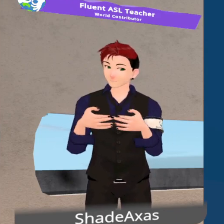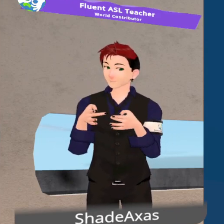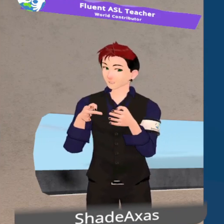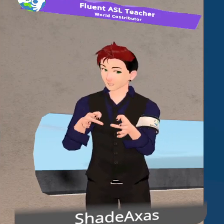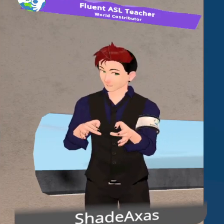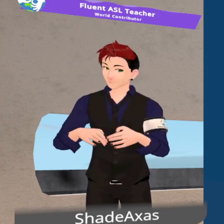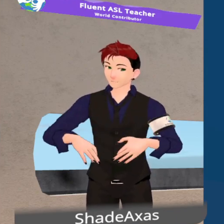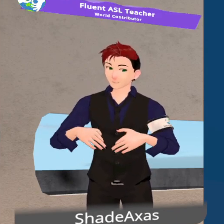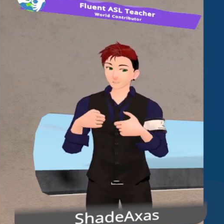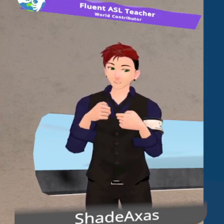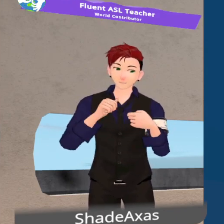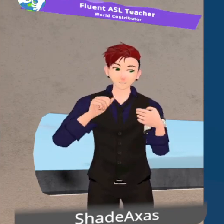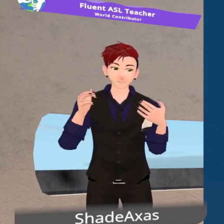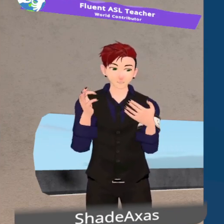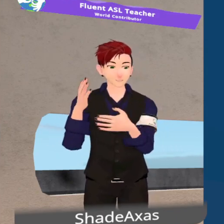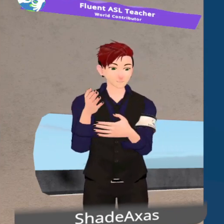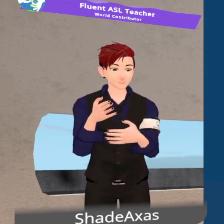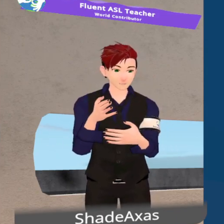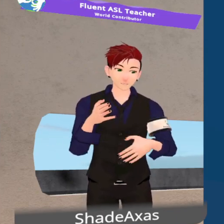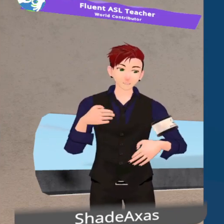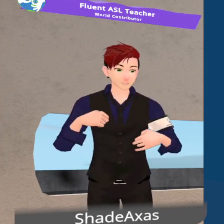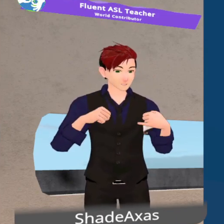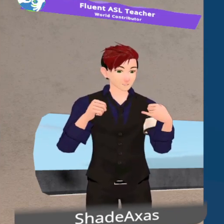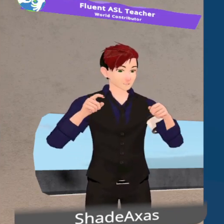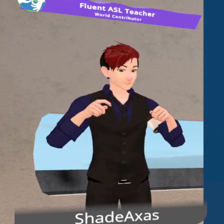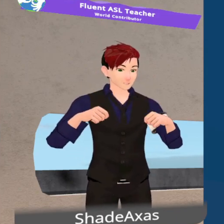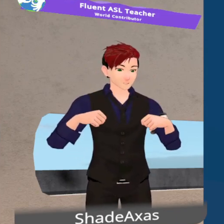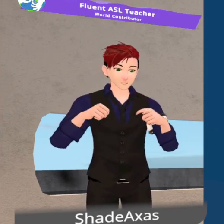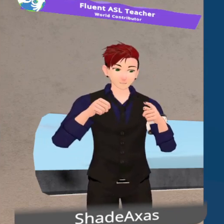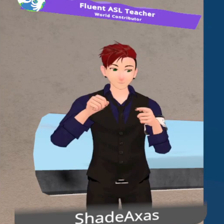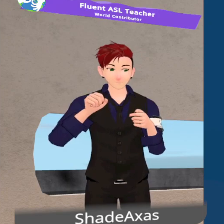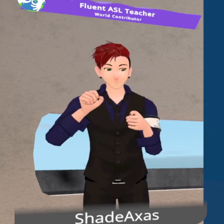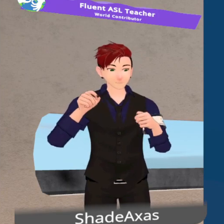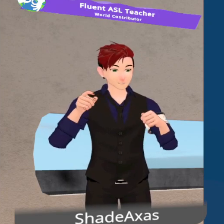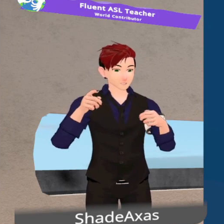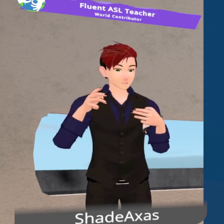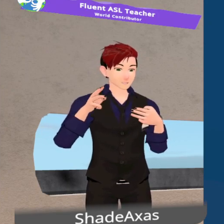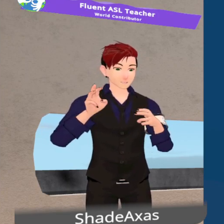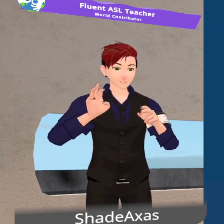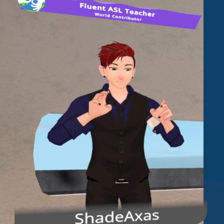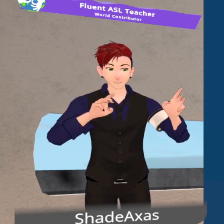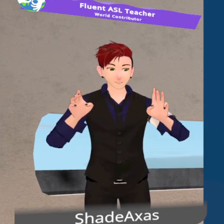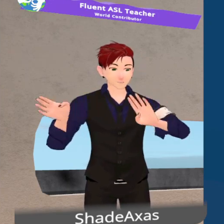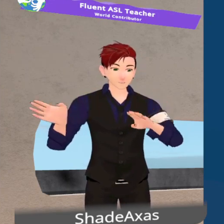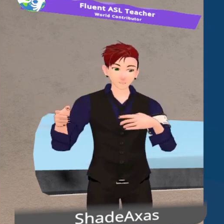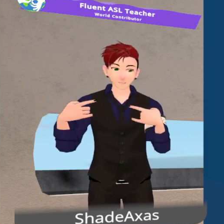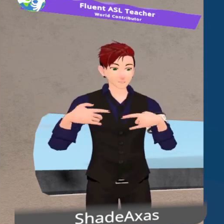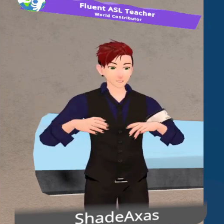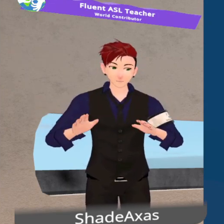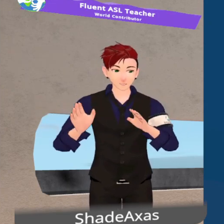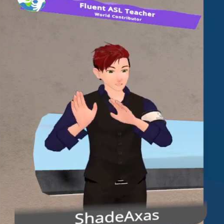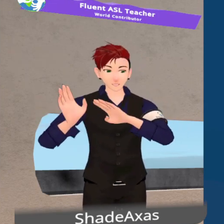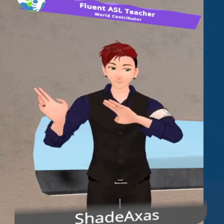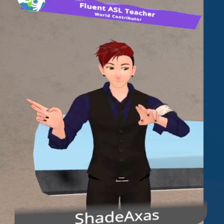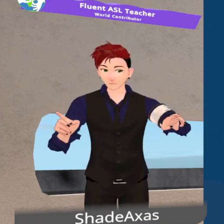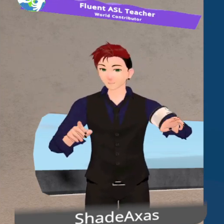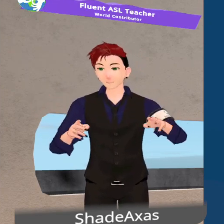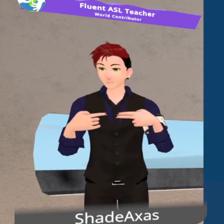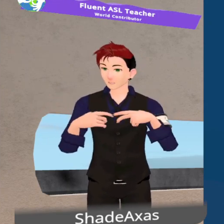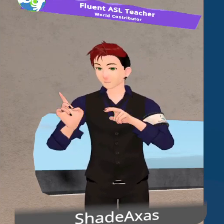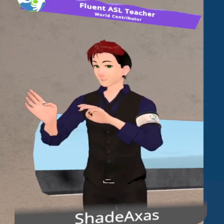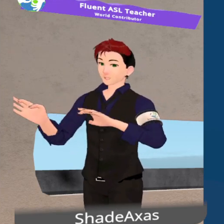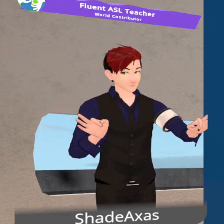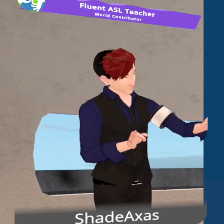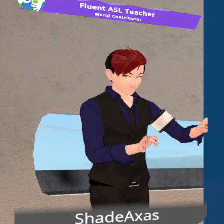and keep the class smoothly and make sure nobody's being distracted. We have too many people with squirrel ADHD like me. I mean,